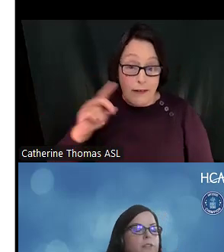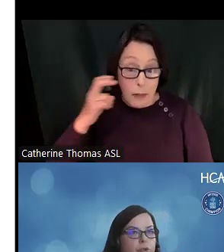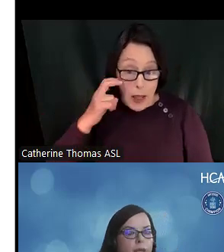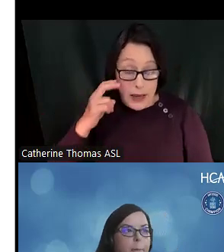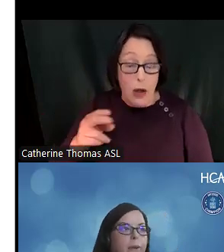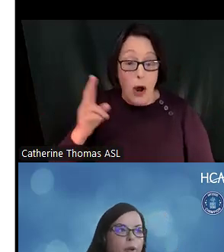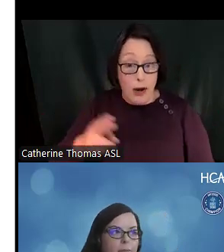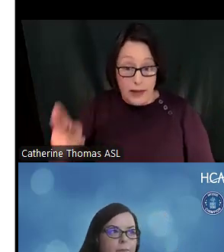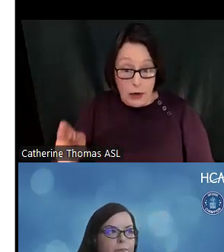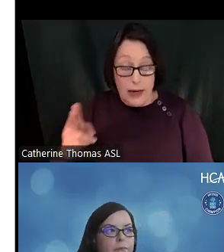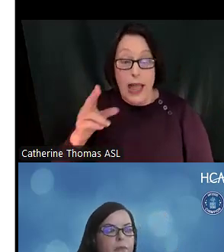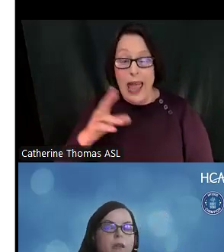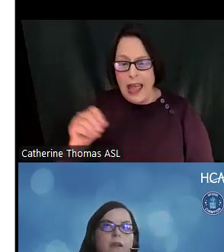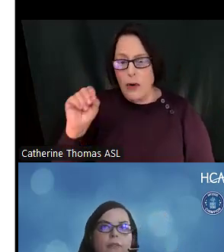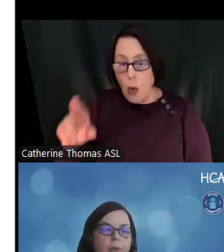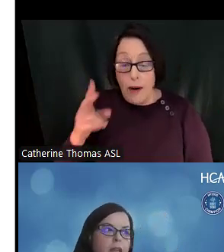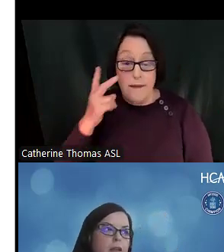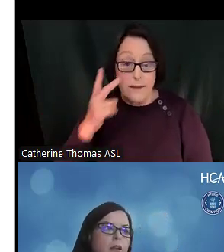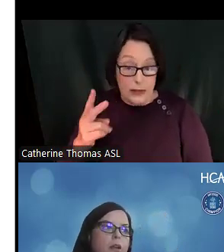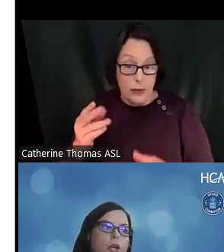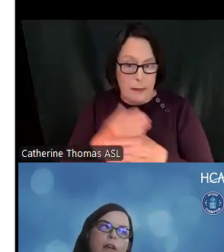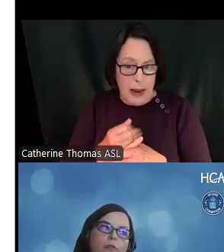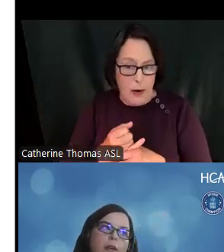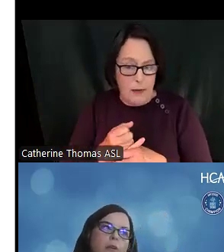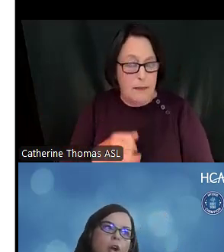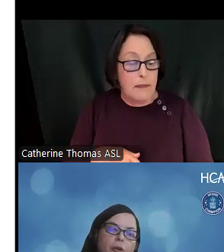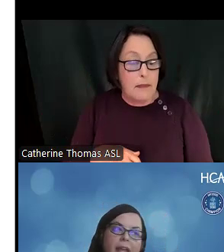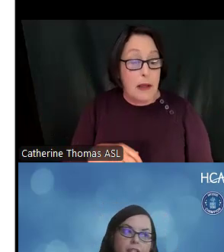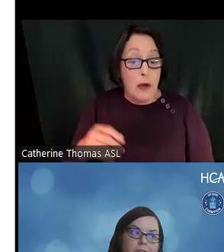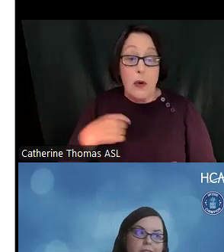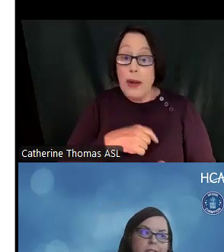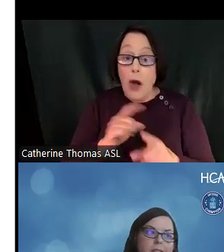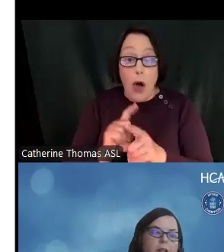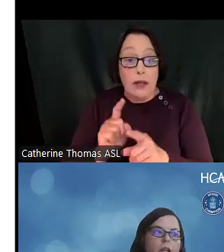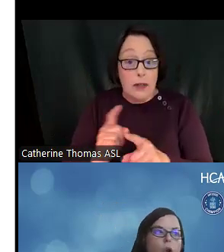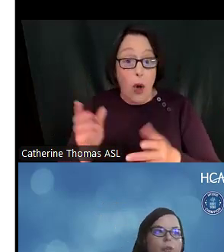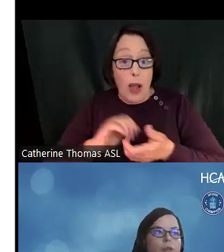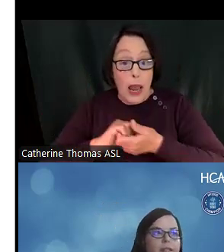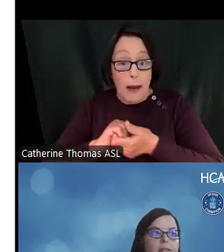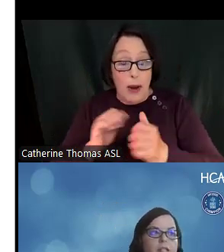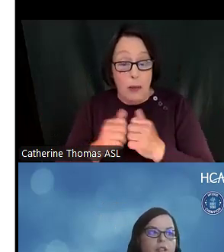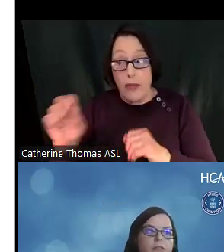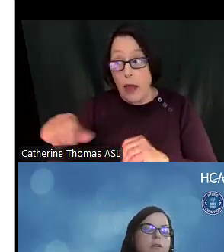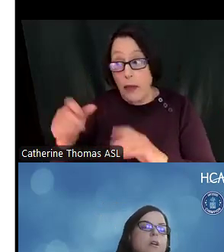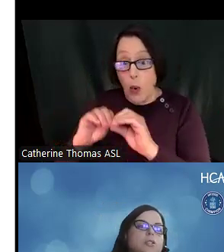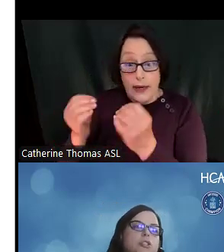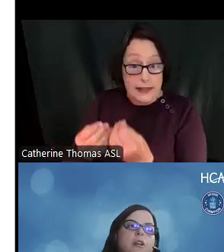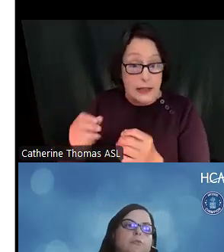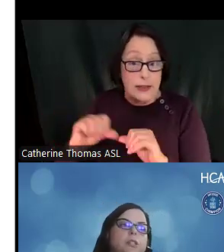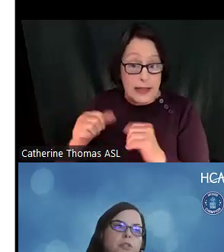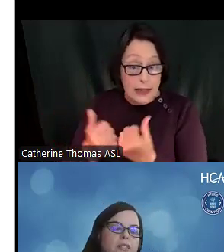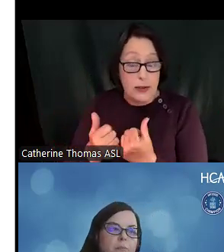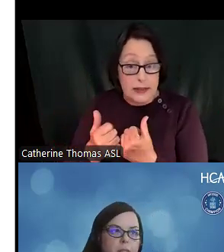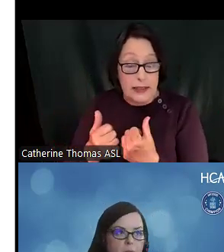or visually impaired. Three, collaborate with other agencies and other organizations to